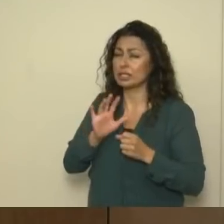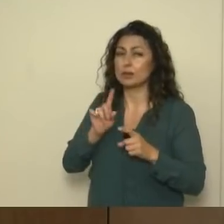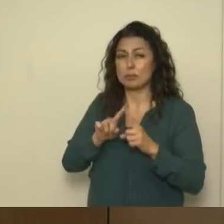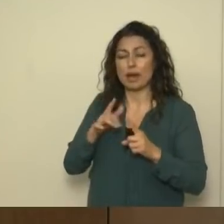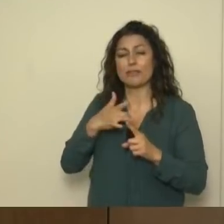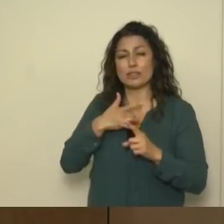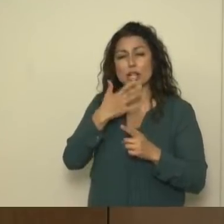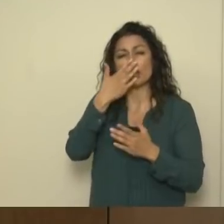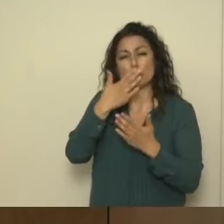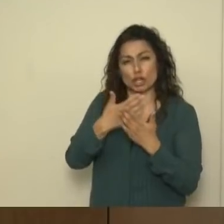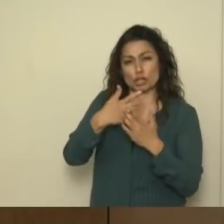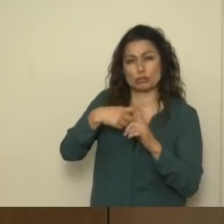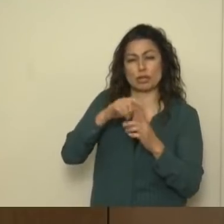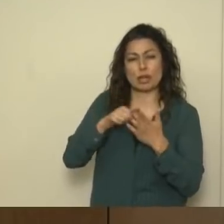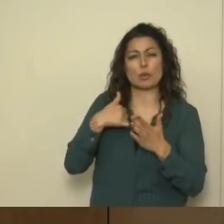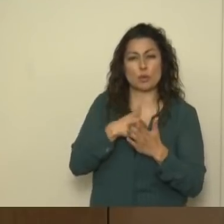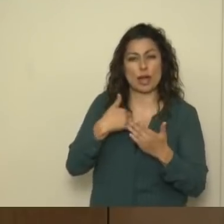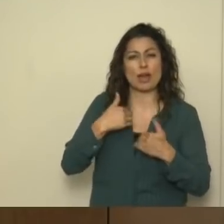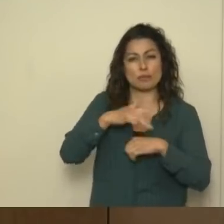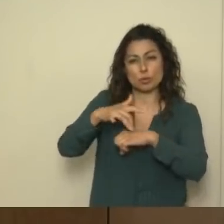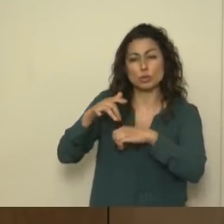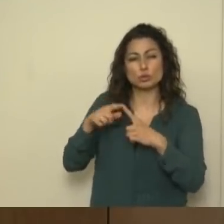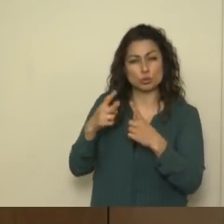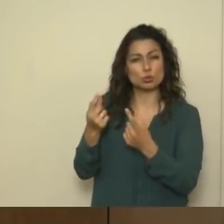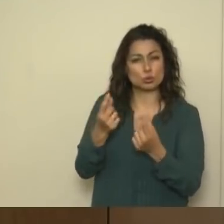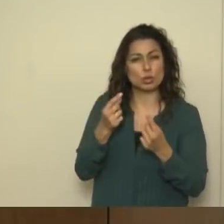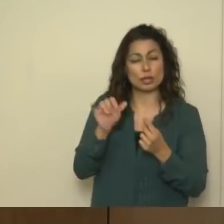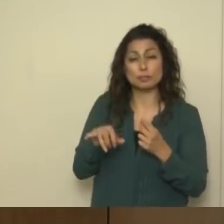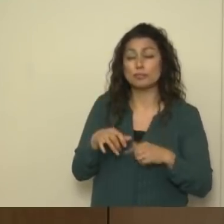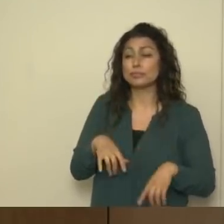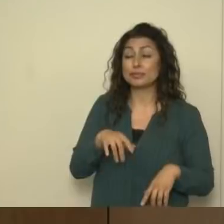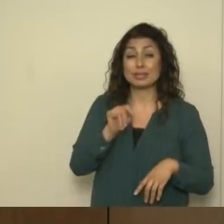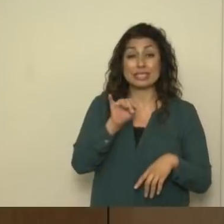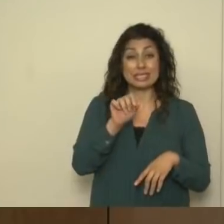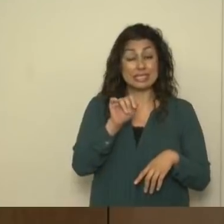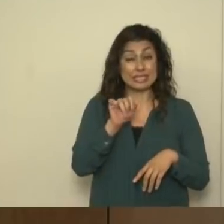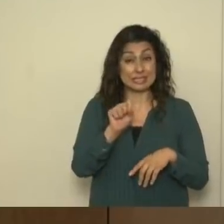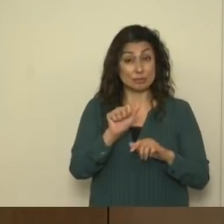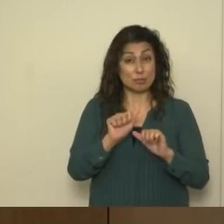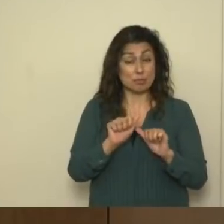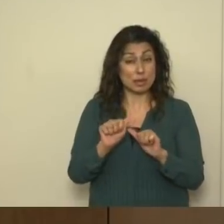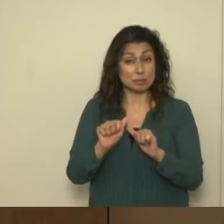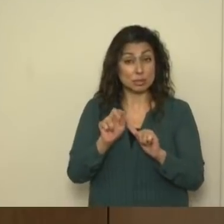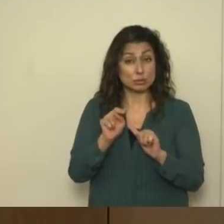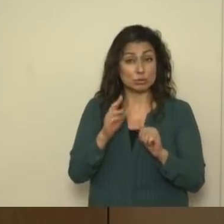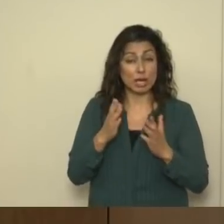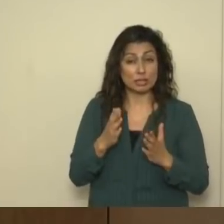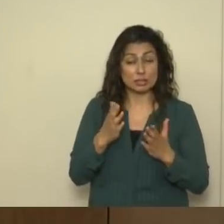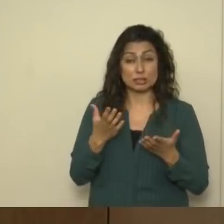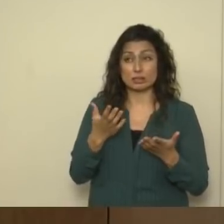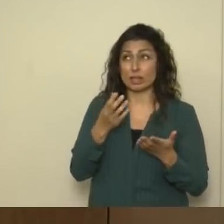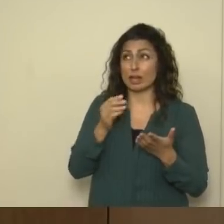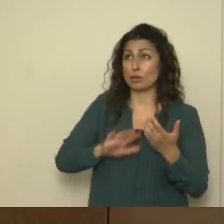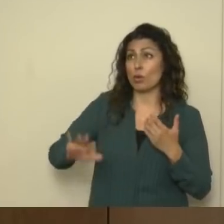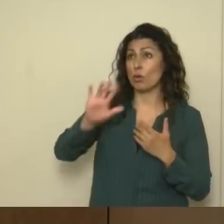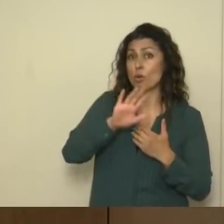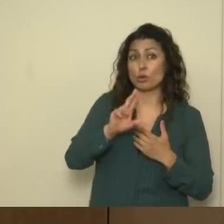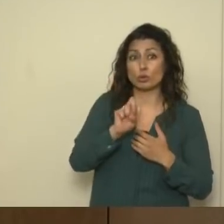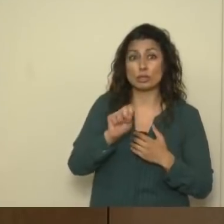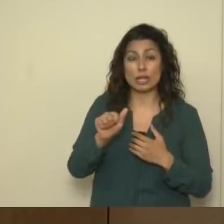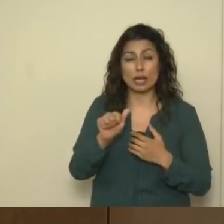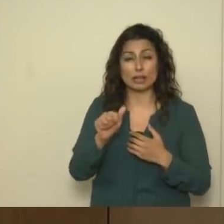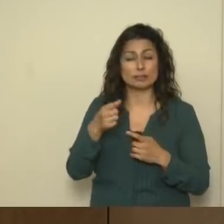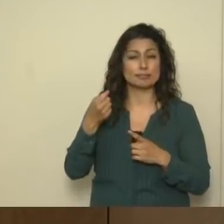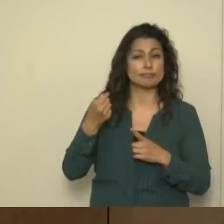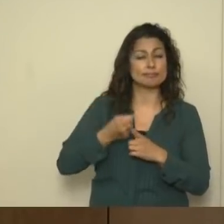have the resources we need to do all of that. Is it possible that New Mexico and the whole country ends up